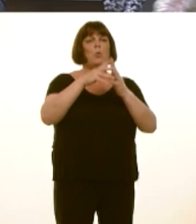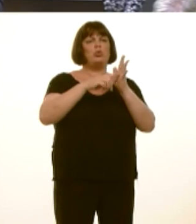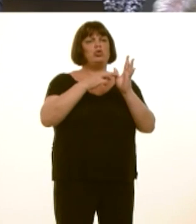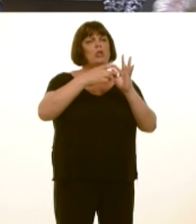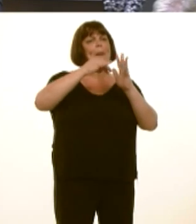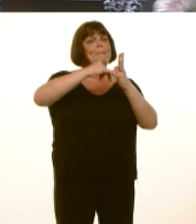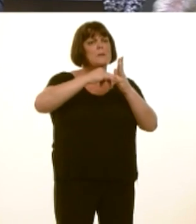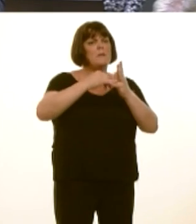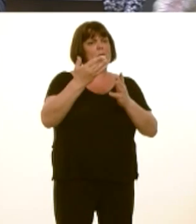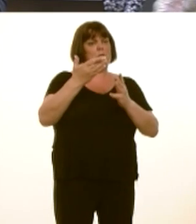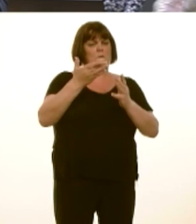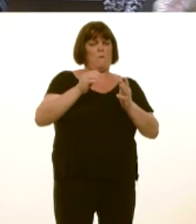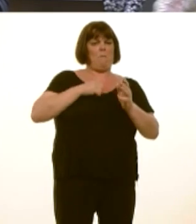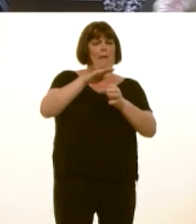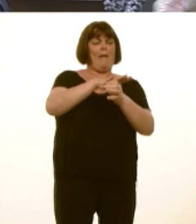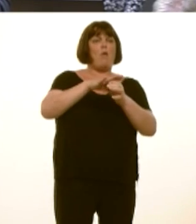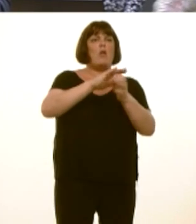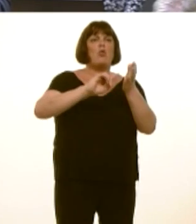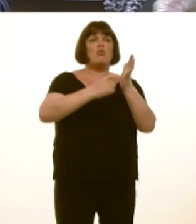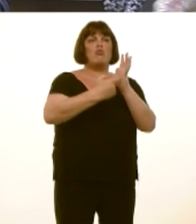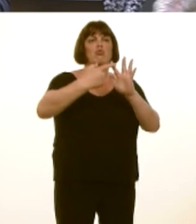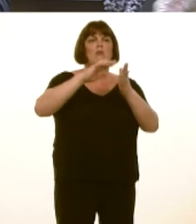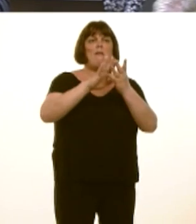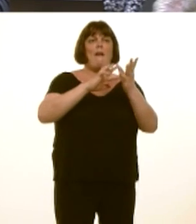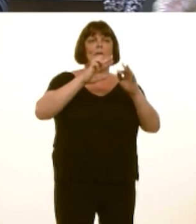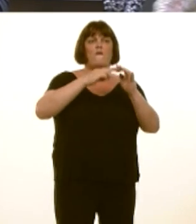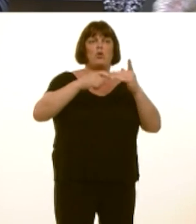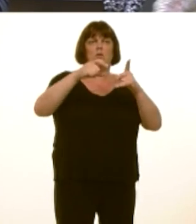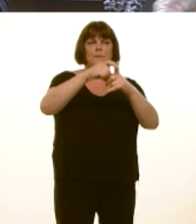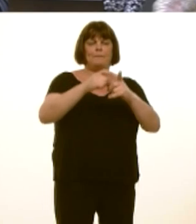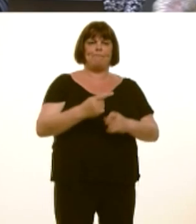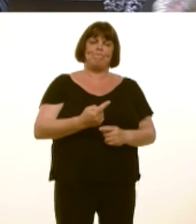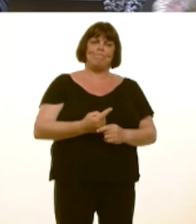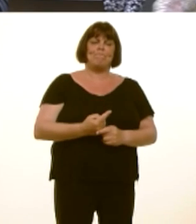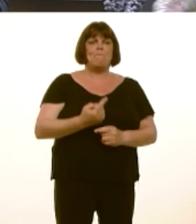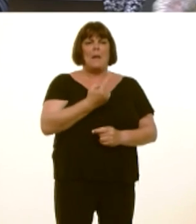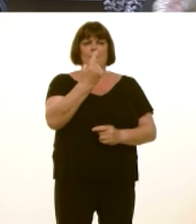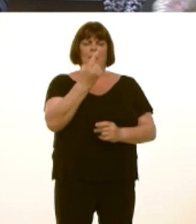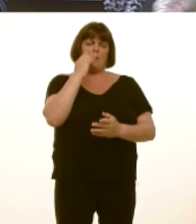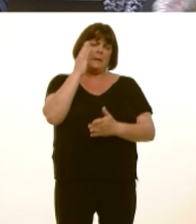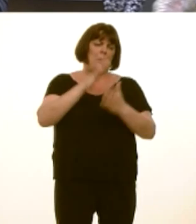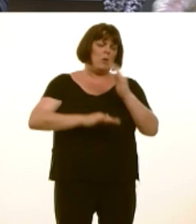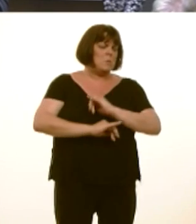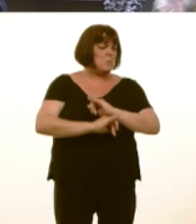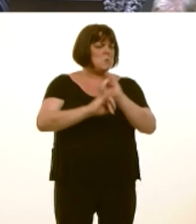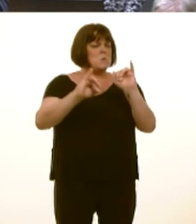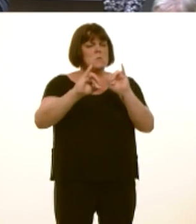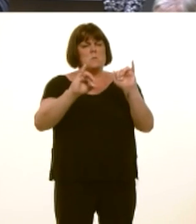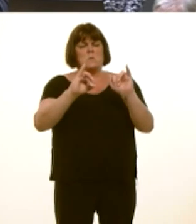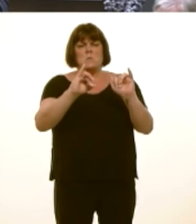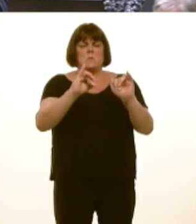a constituent of mine from Trehavot, who out of dark times and the most tragic and terrible